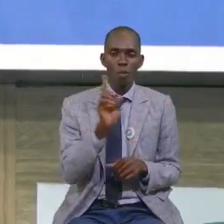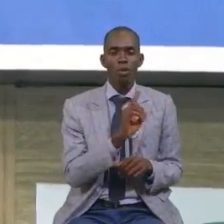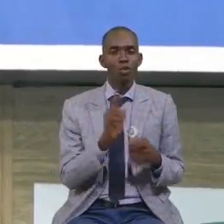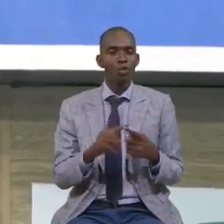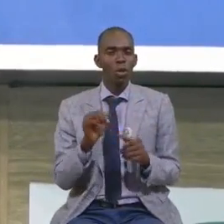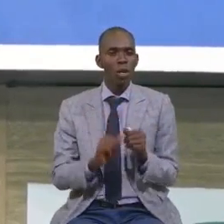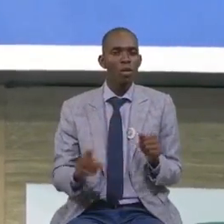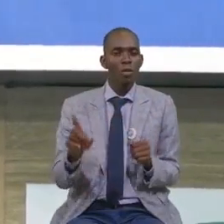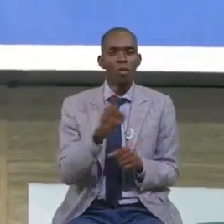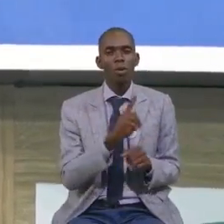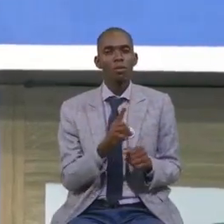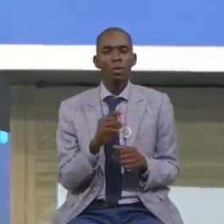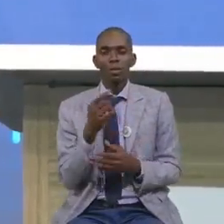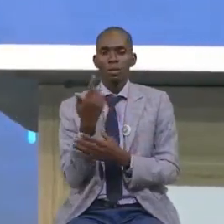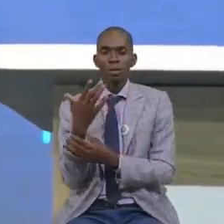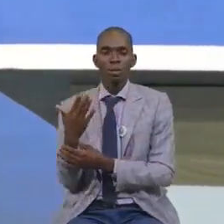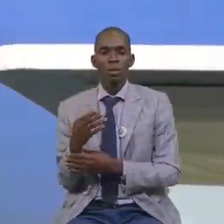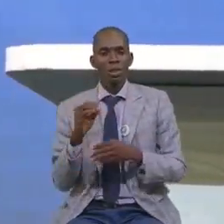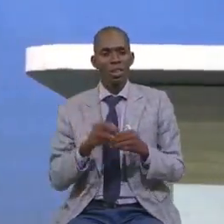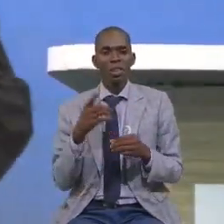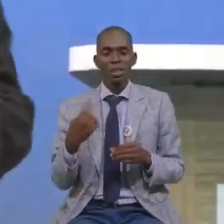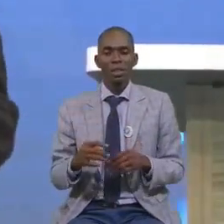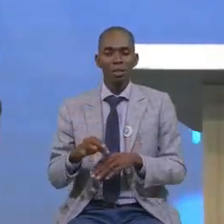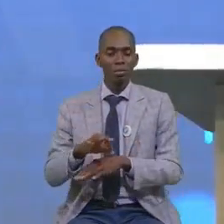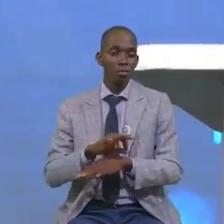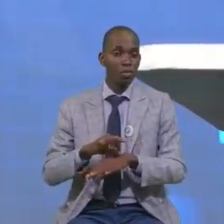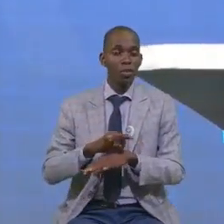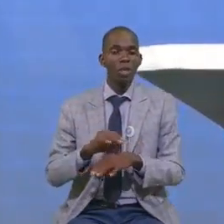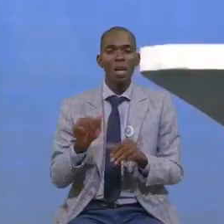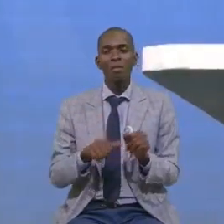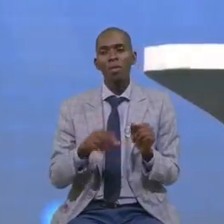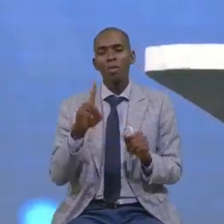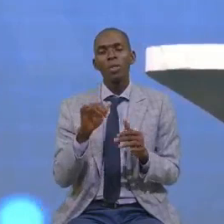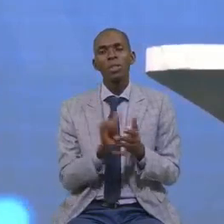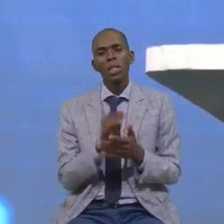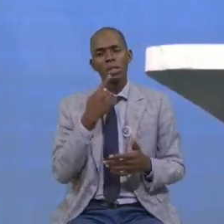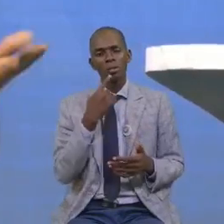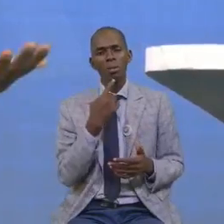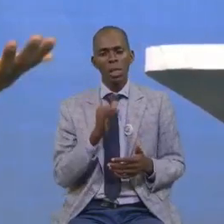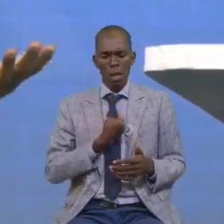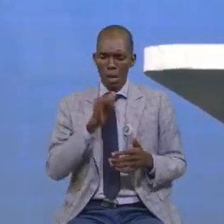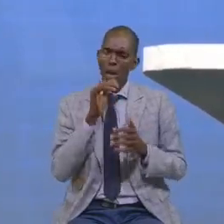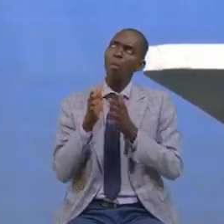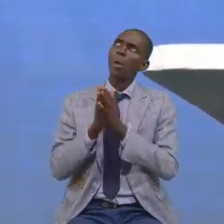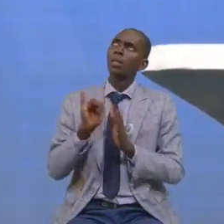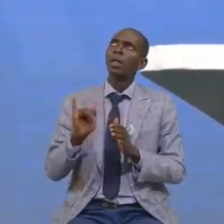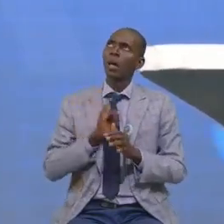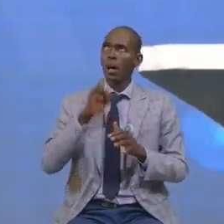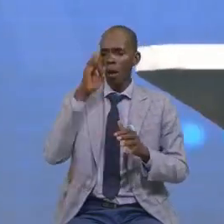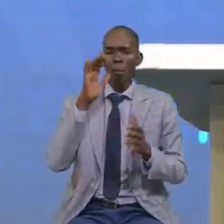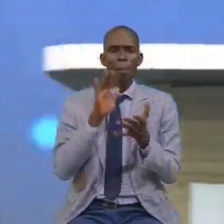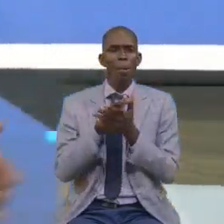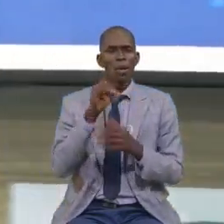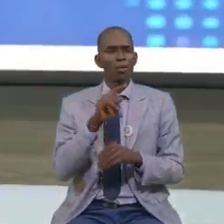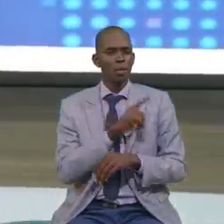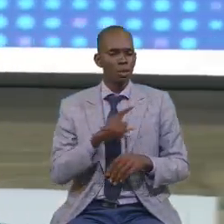everyone, grass in the field, everyone that says, I'm asking and I believe the Lord